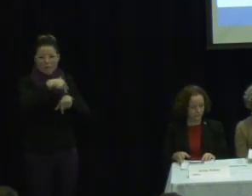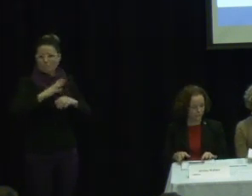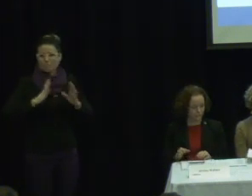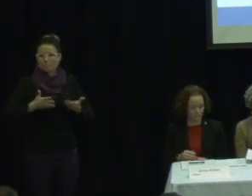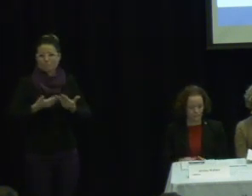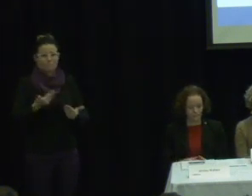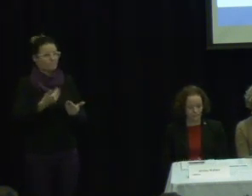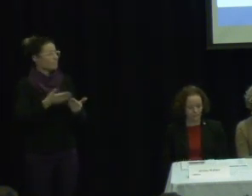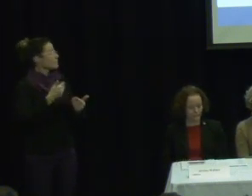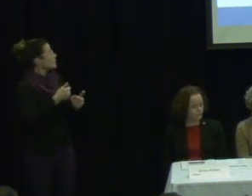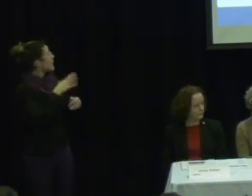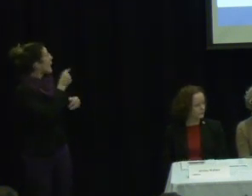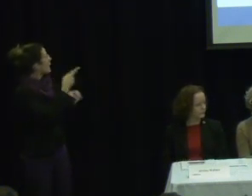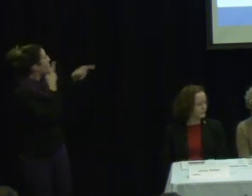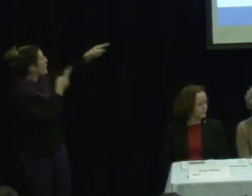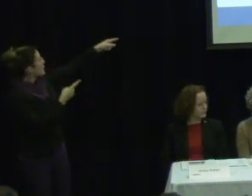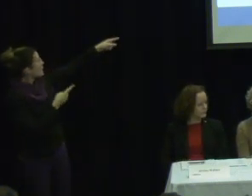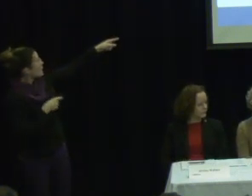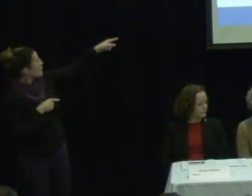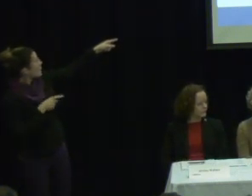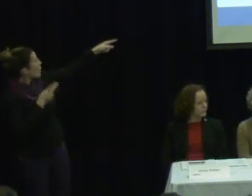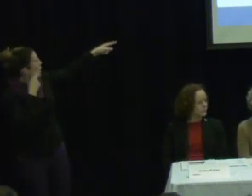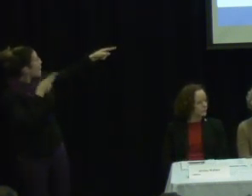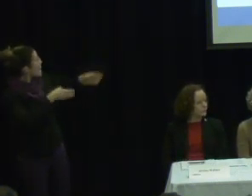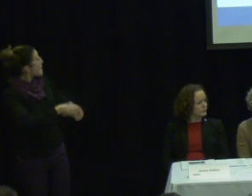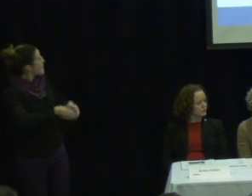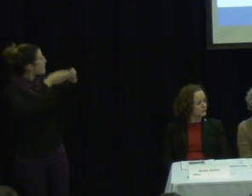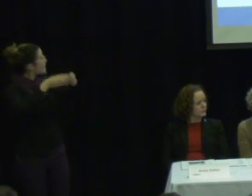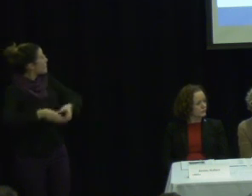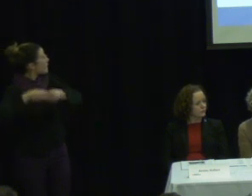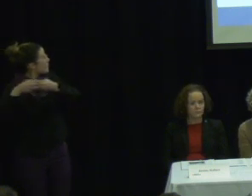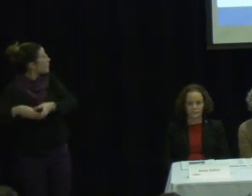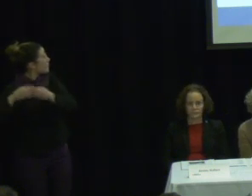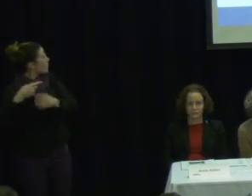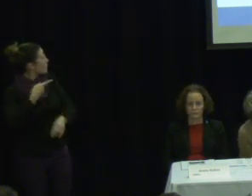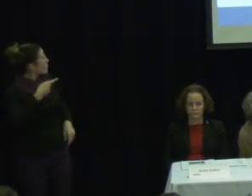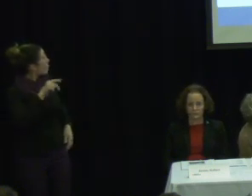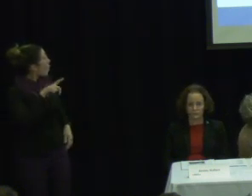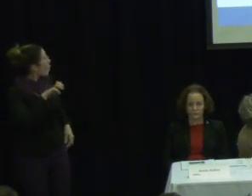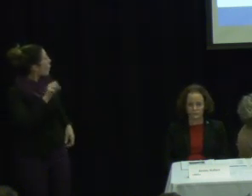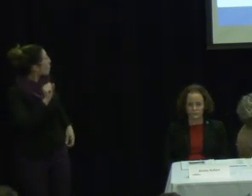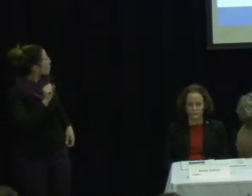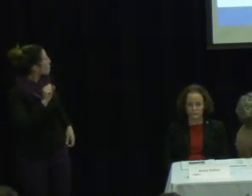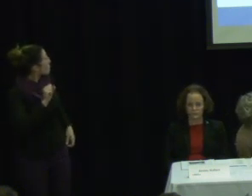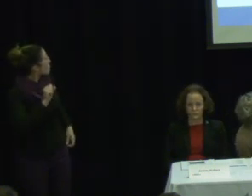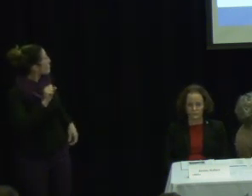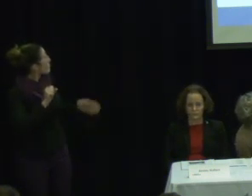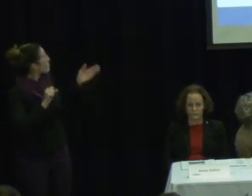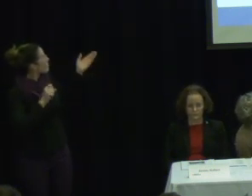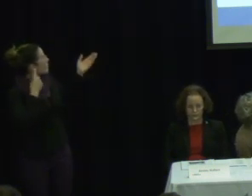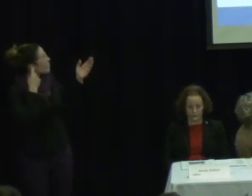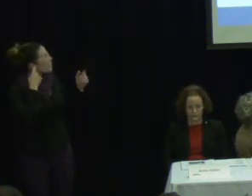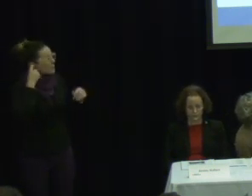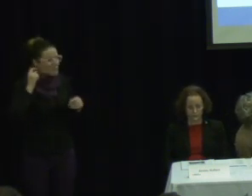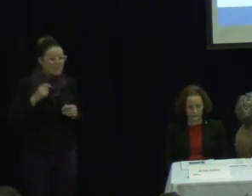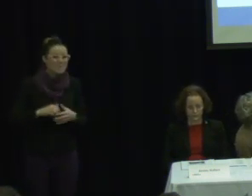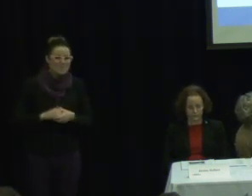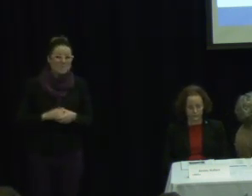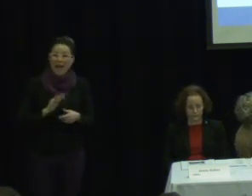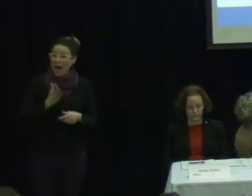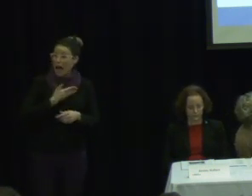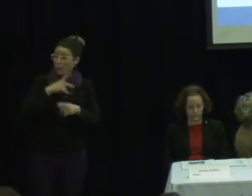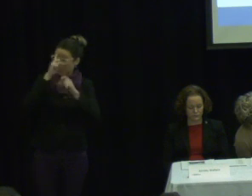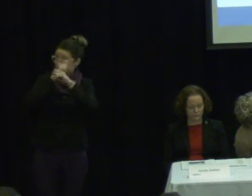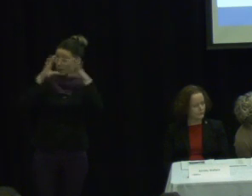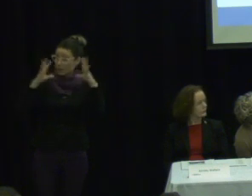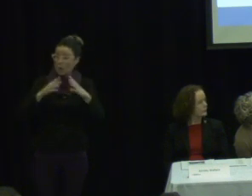little side note, you can see where those poles are. We're going to try to make this as sustainable environmentally as possible. So